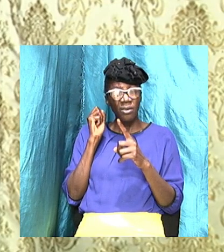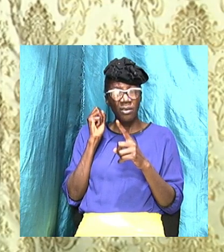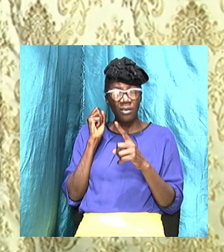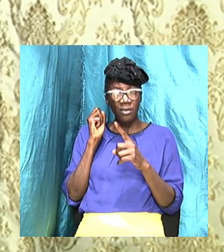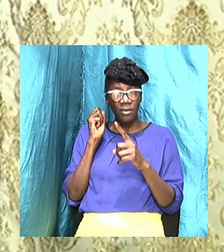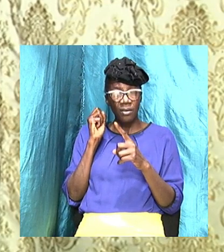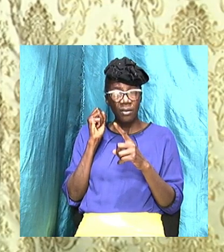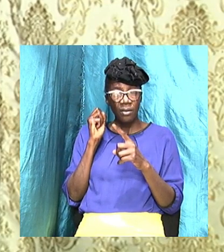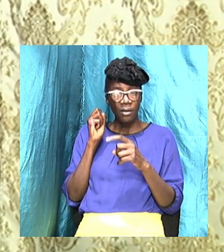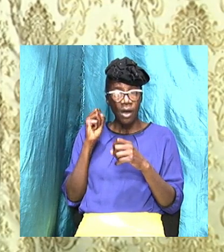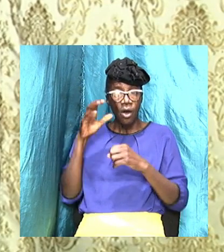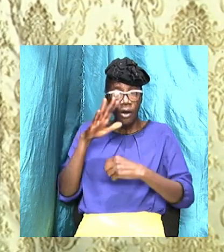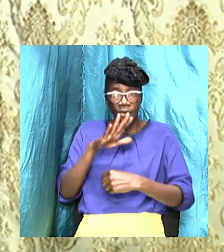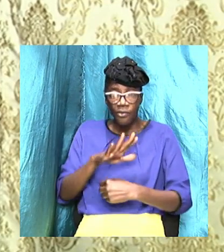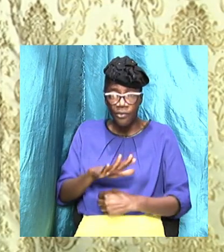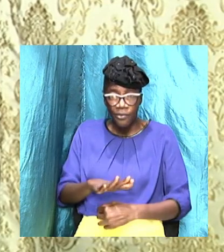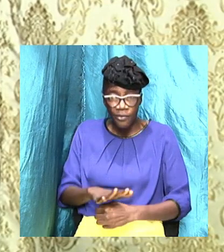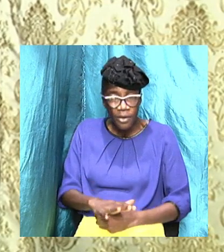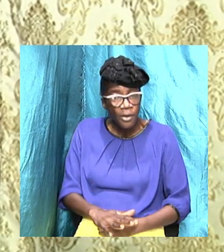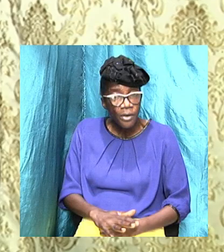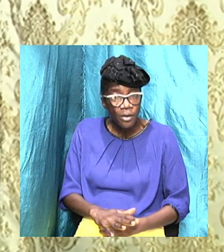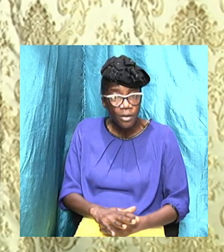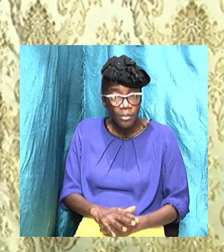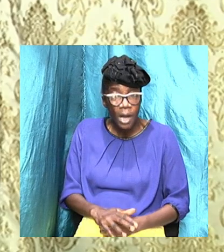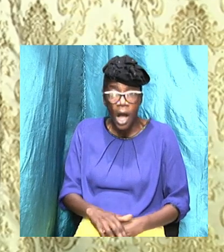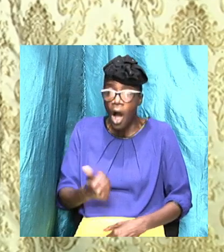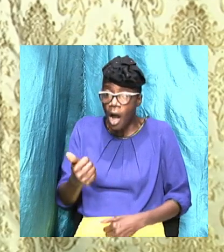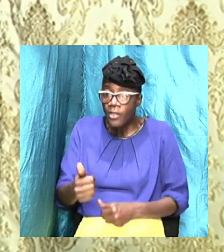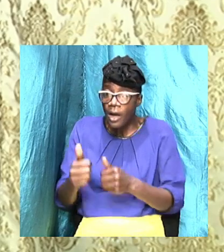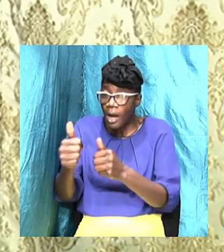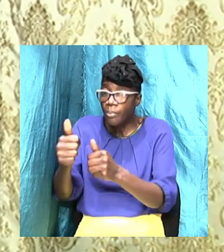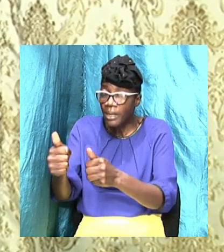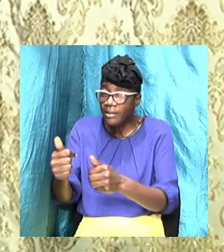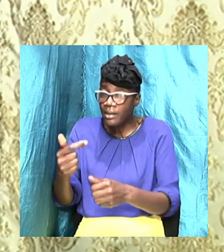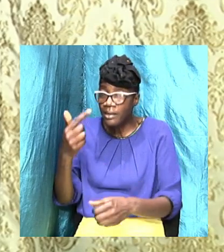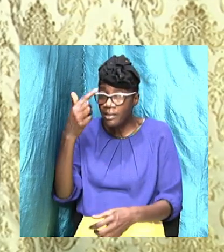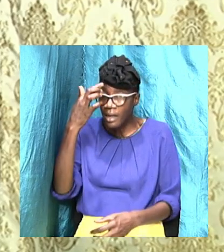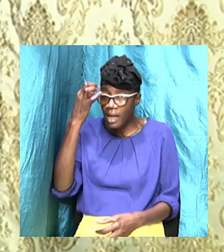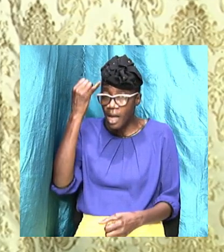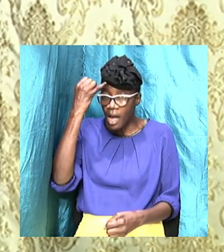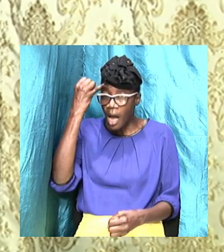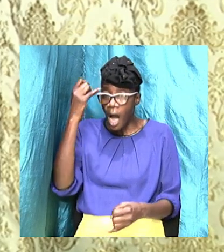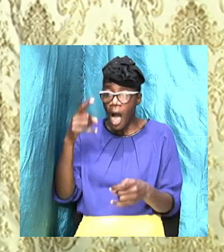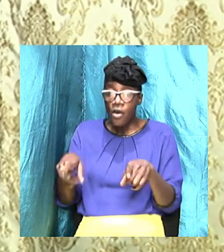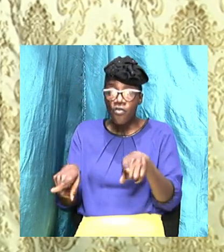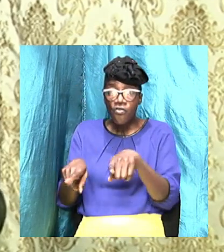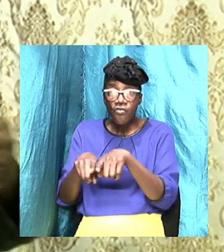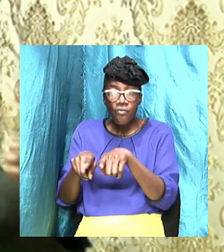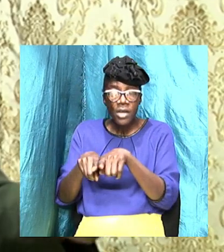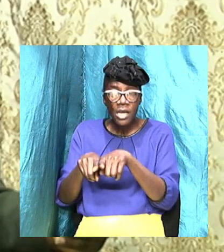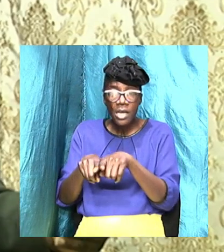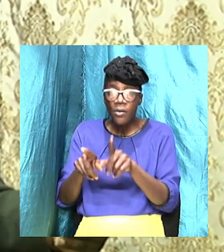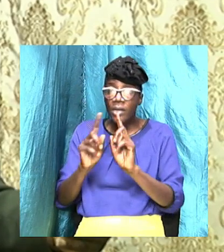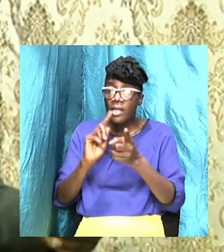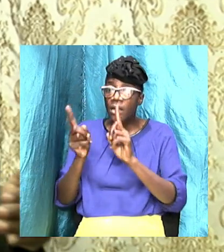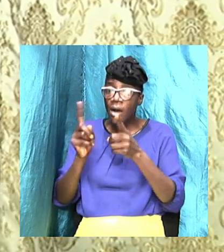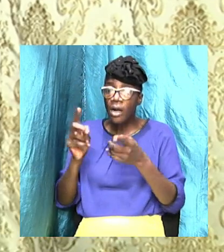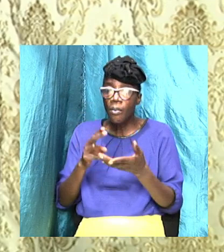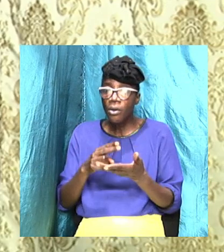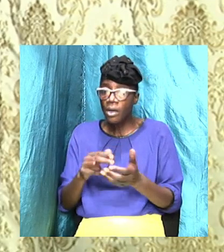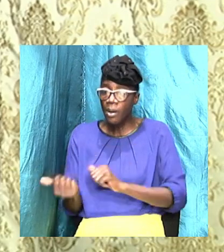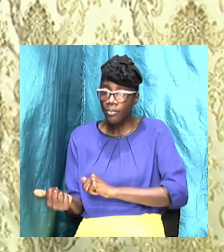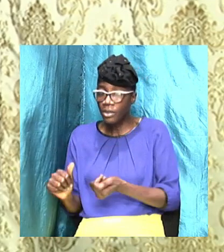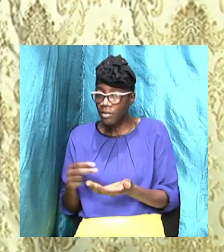it was confirmed. The other apostles, they agreed with him. And when he spoke about the baptism of the Holy Ghost, he quoted